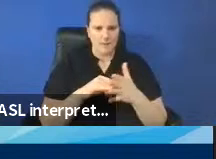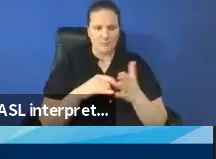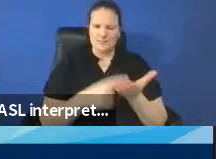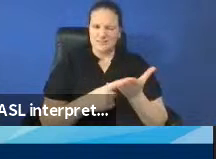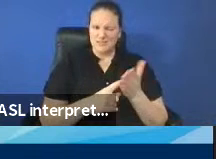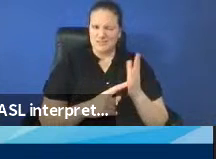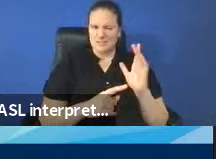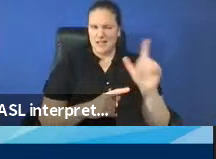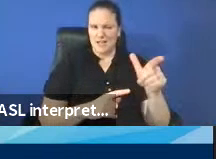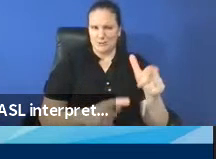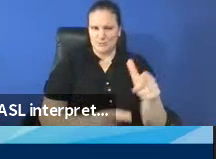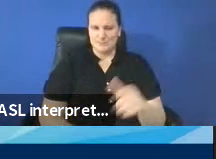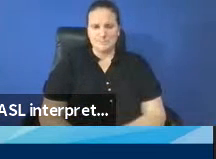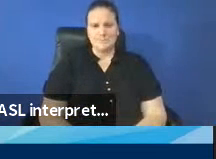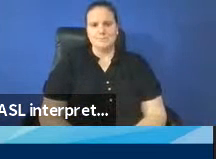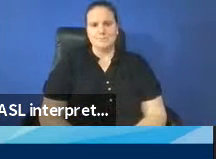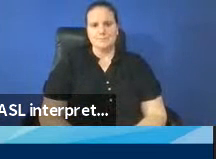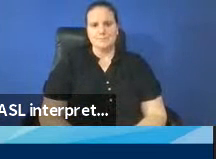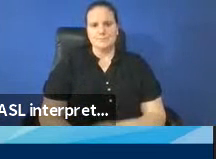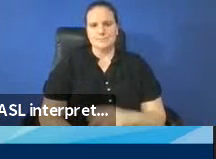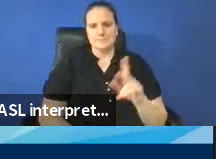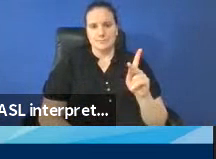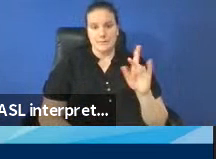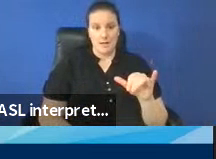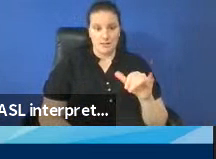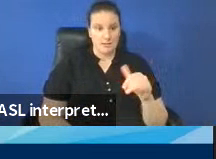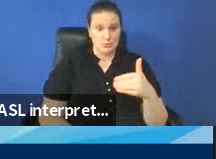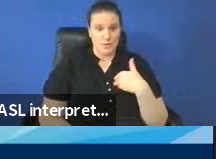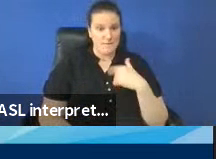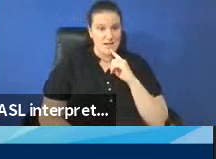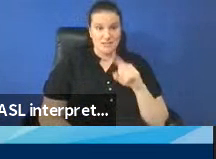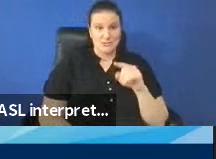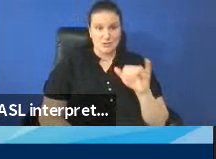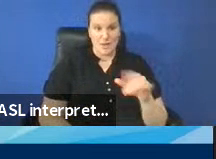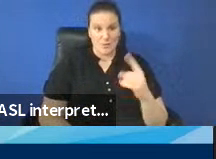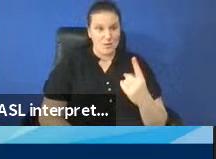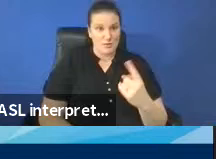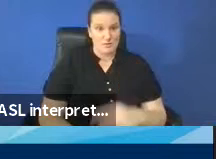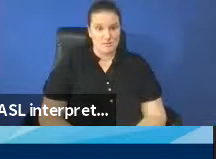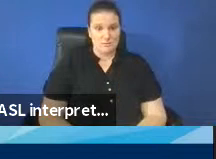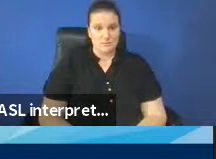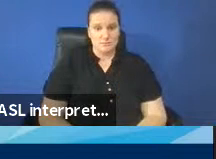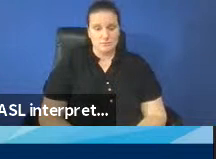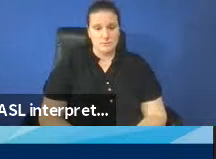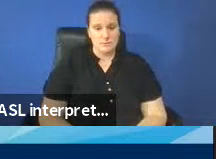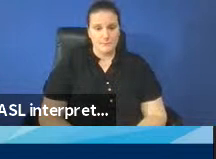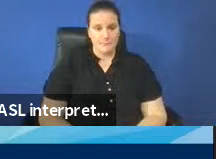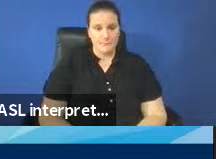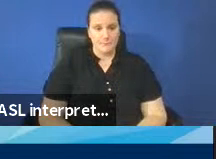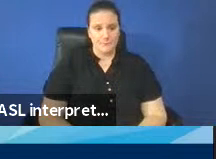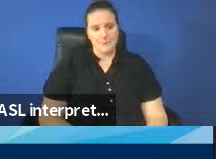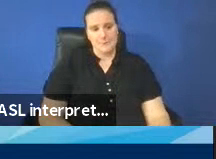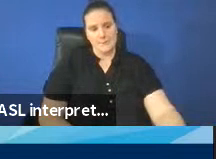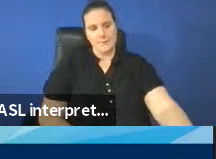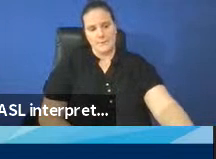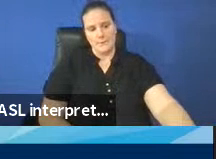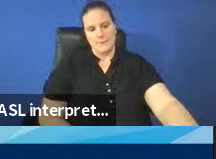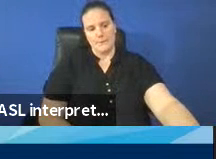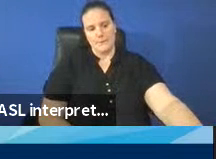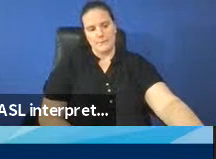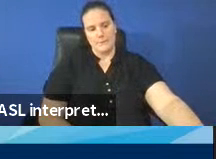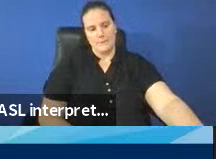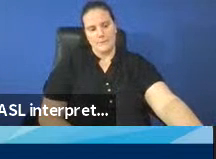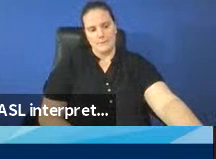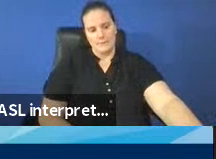into a little bit deeper. But Kelly, why don't you have an answer for that? Well, I think that the answer is